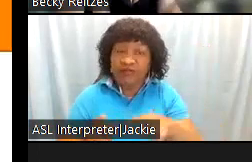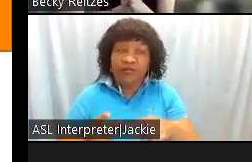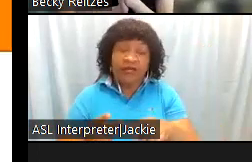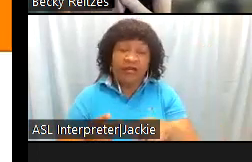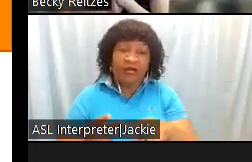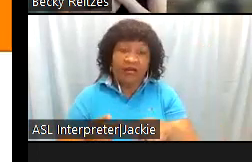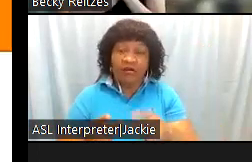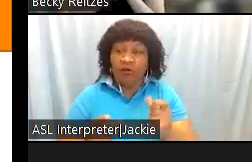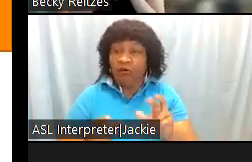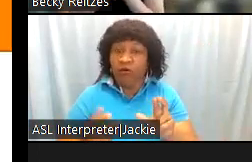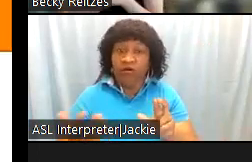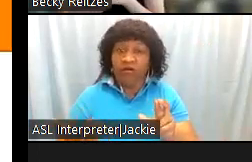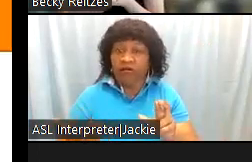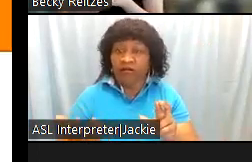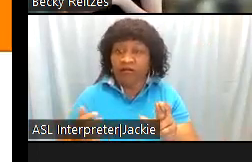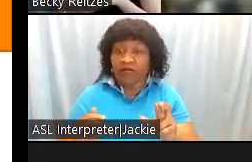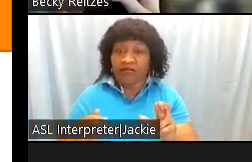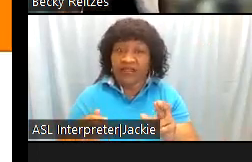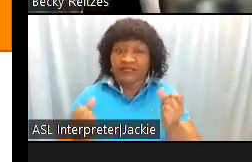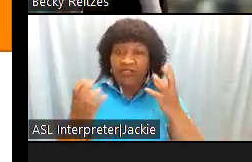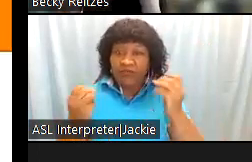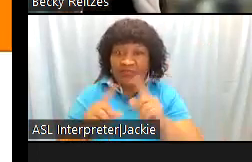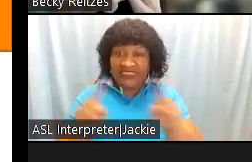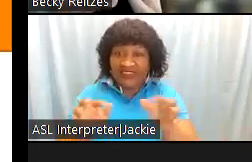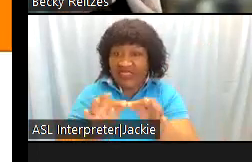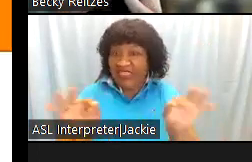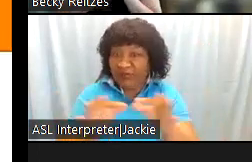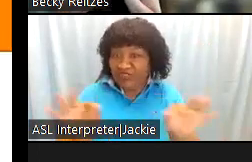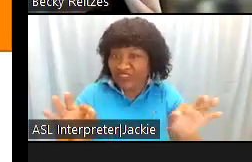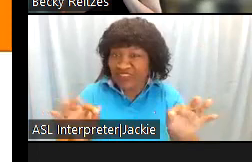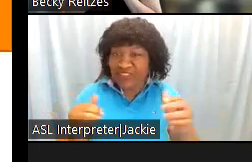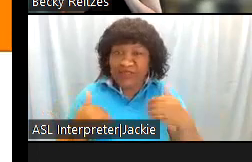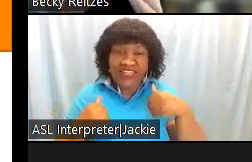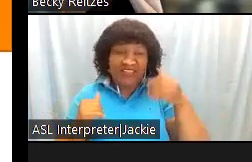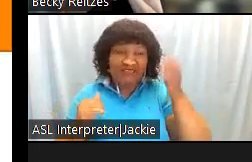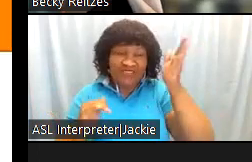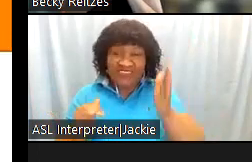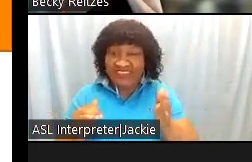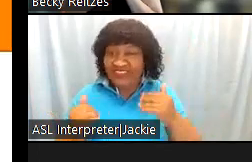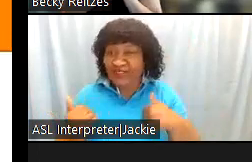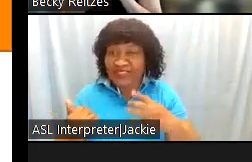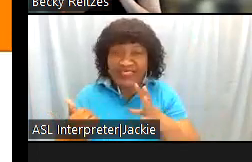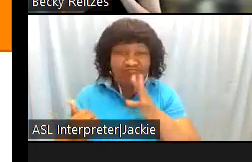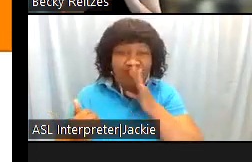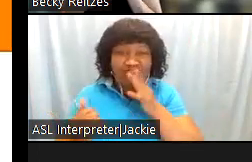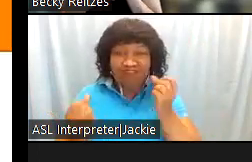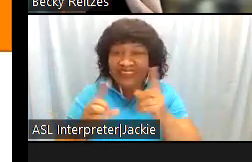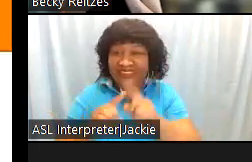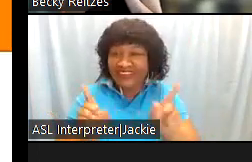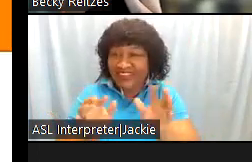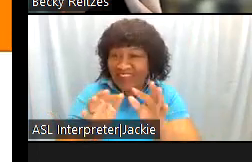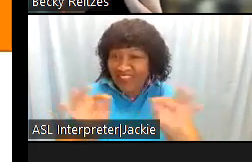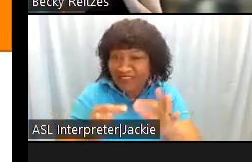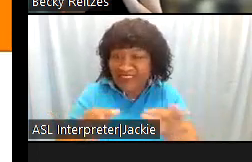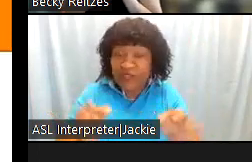folks in multiple languages. It could be we have presenters who can present in multiple languages, or